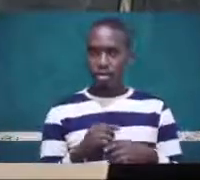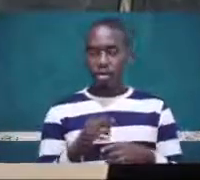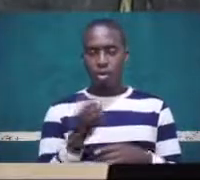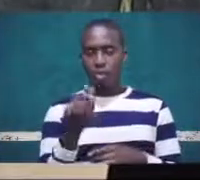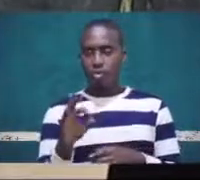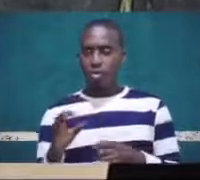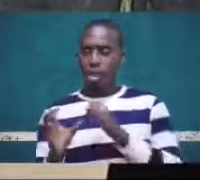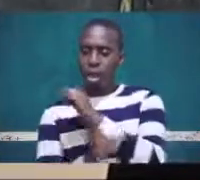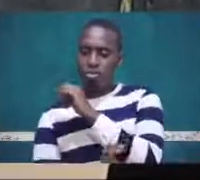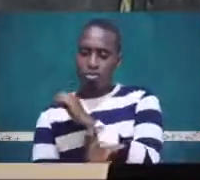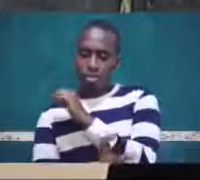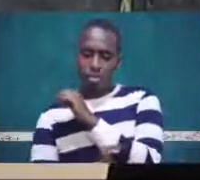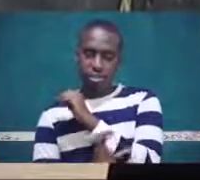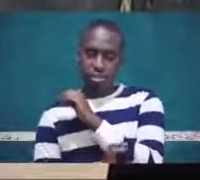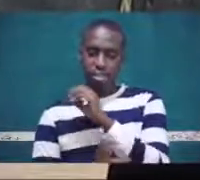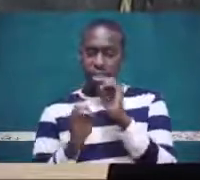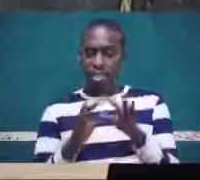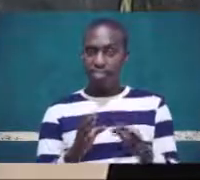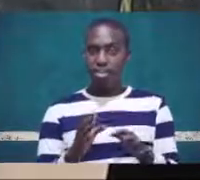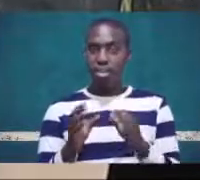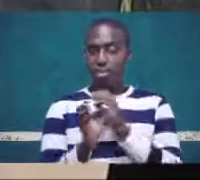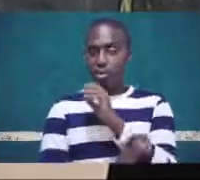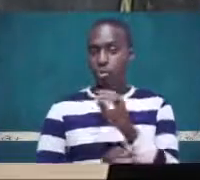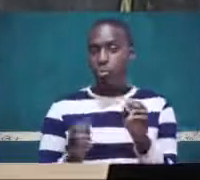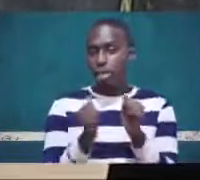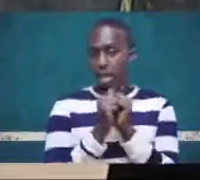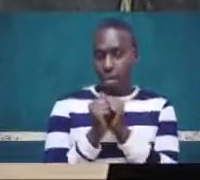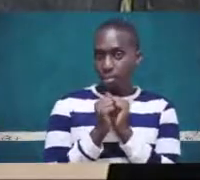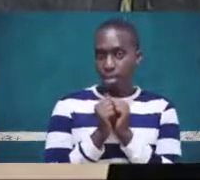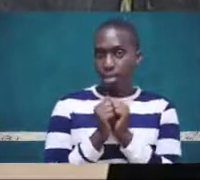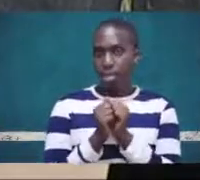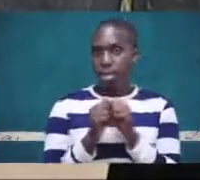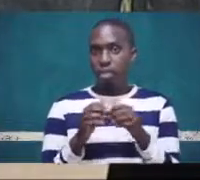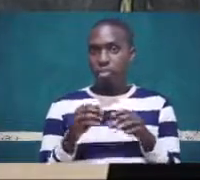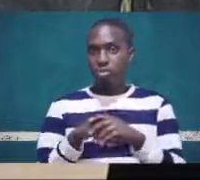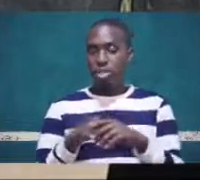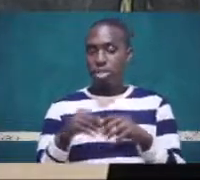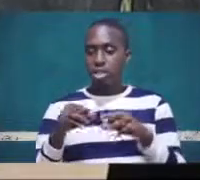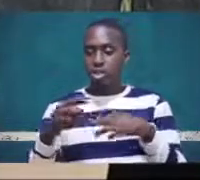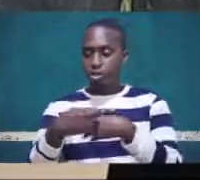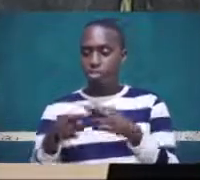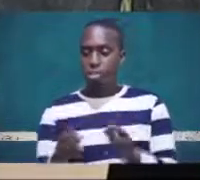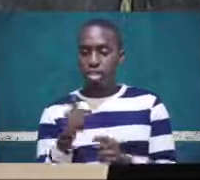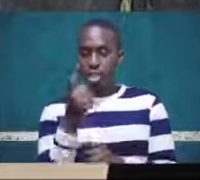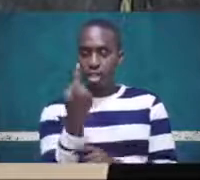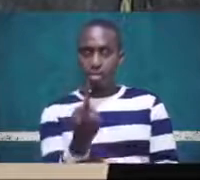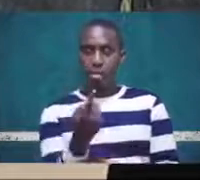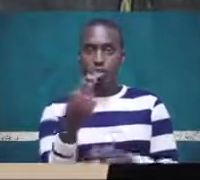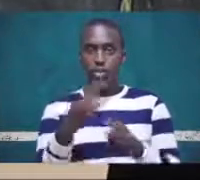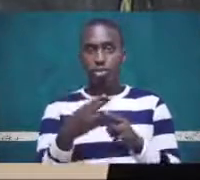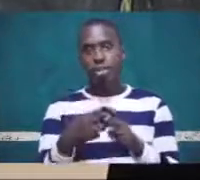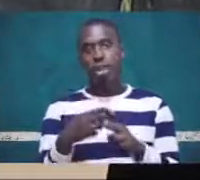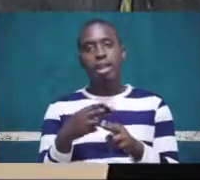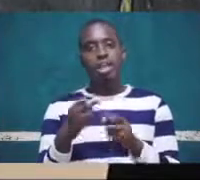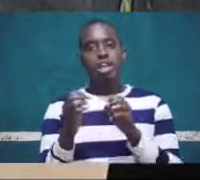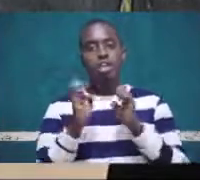of countries. When countries are coming together to trade together in a given region is what we call economic